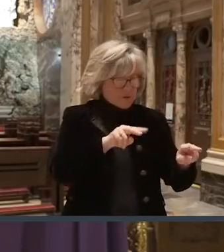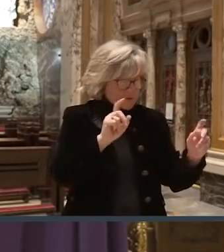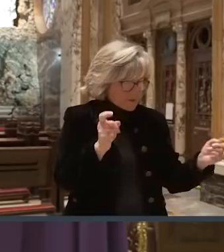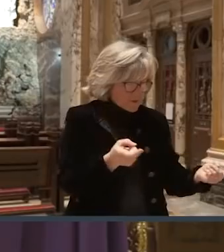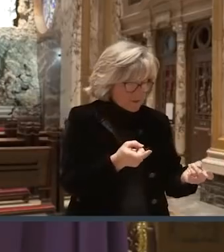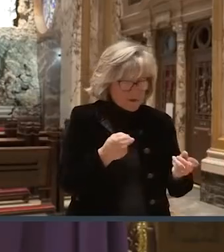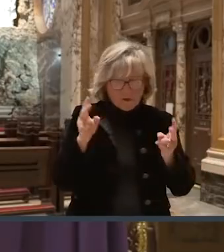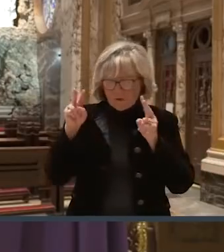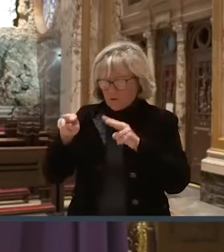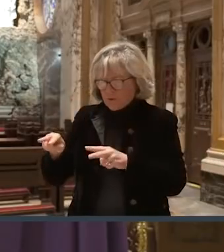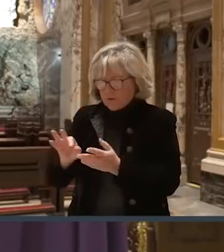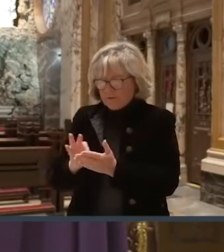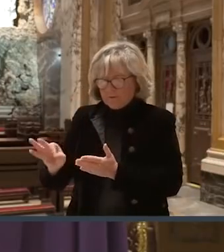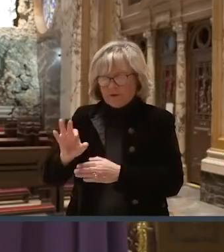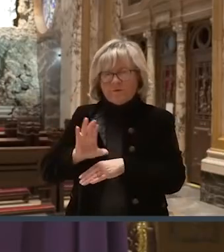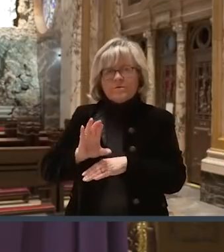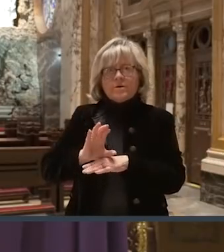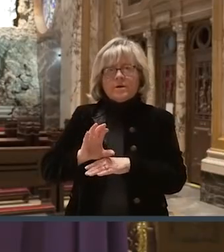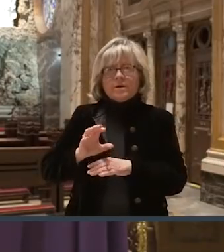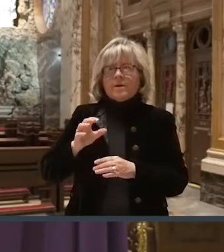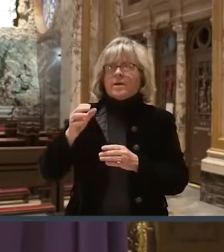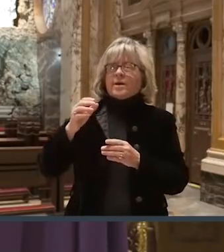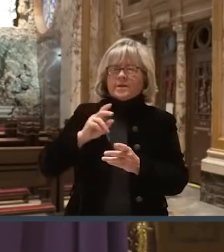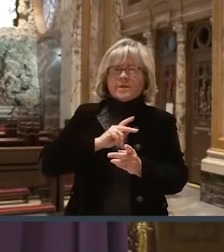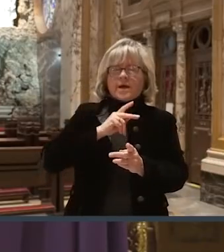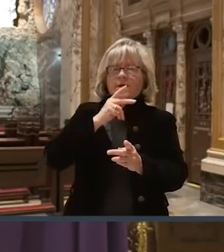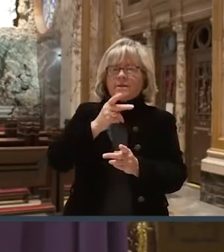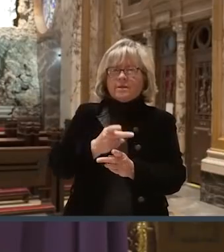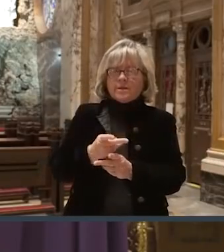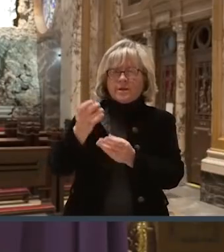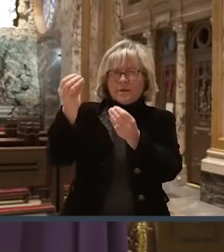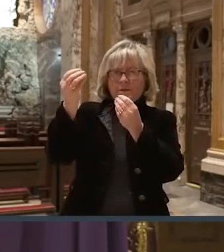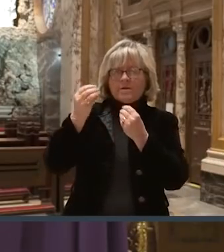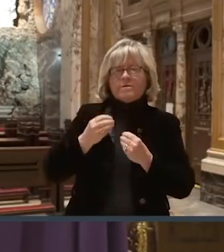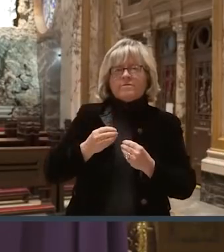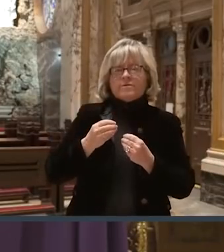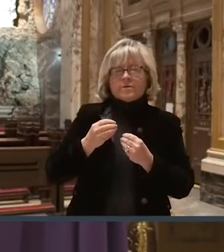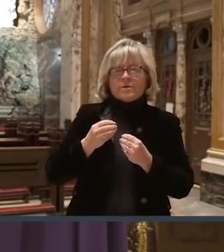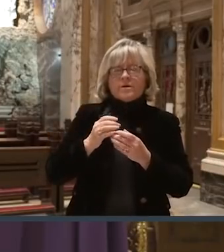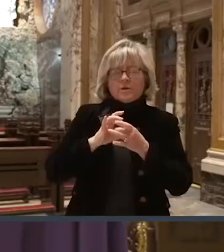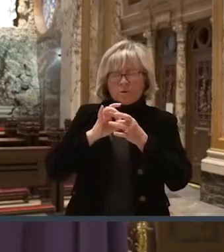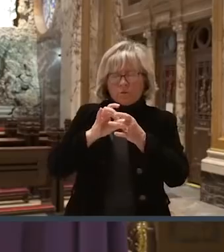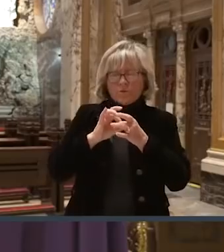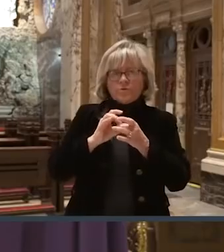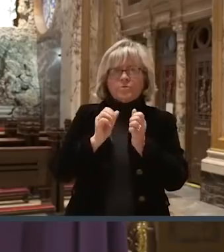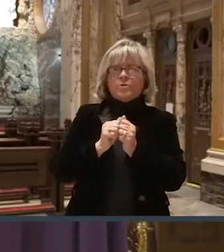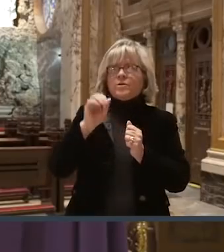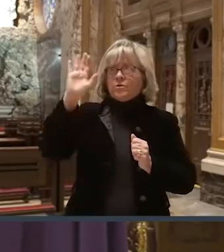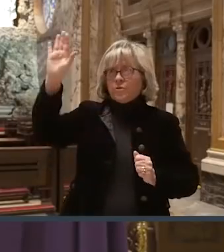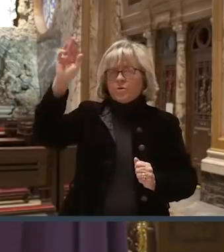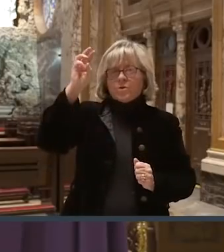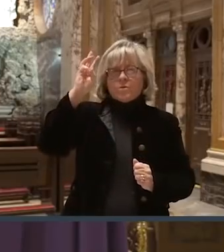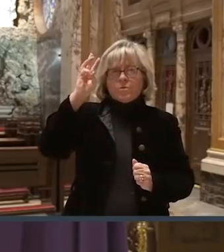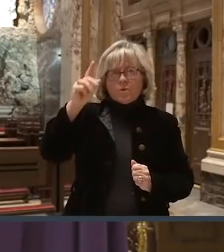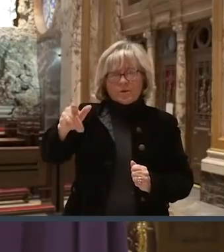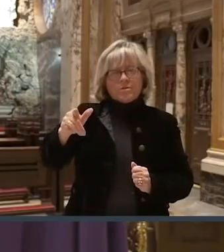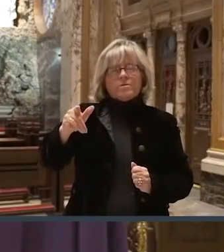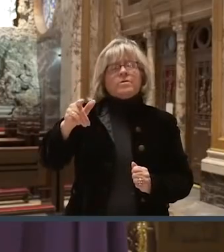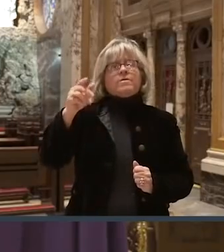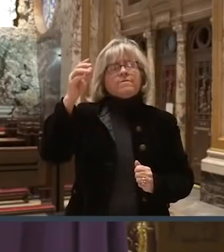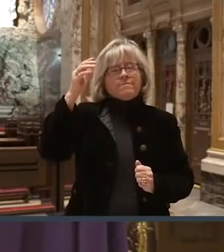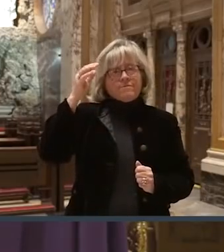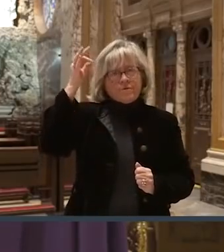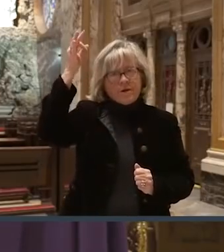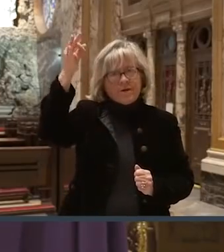church, and graciously grant her peace and unity in accordance with your will, who live and reign forever and ever.